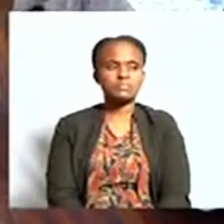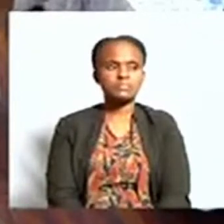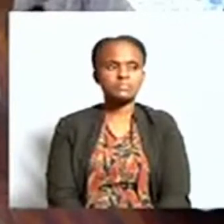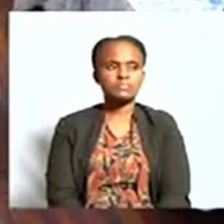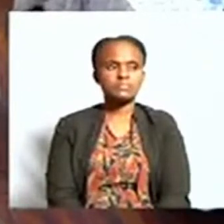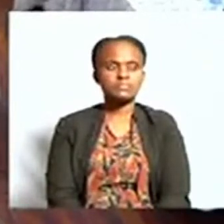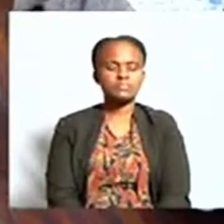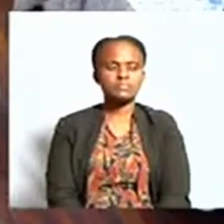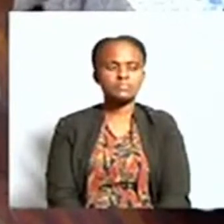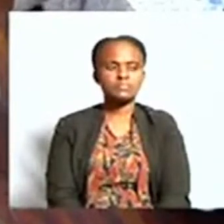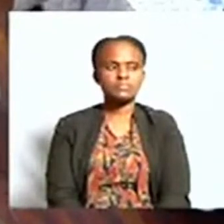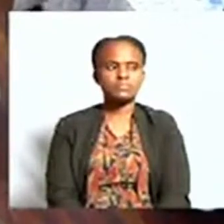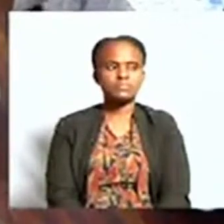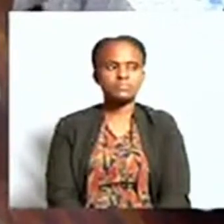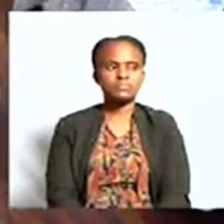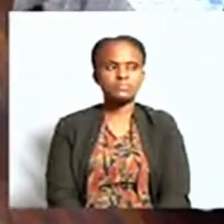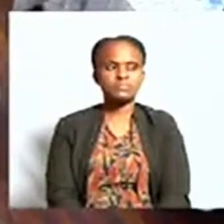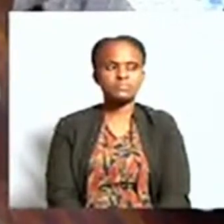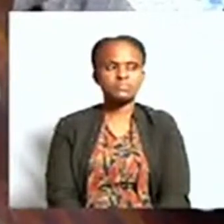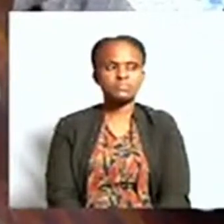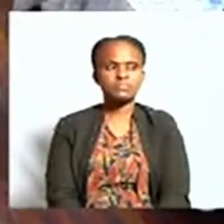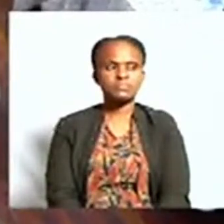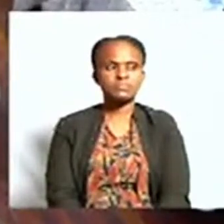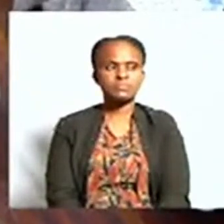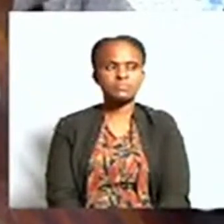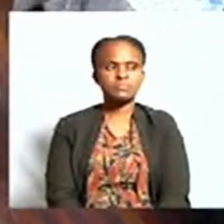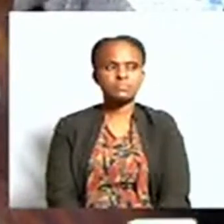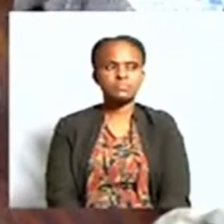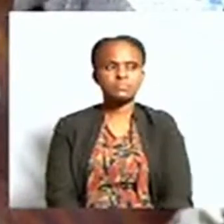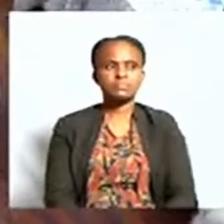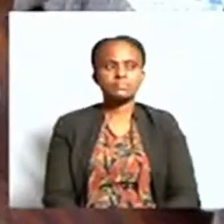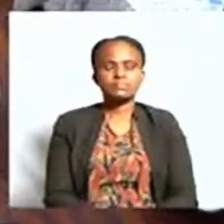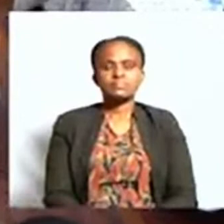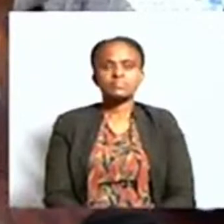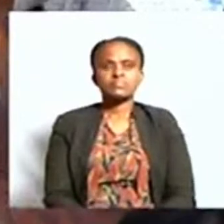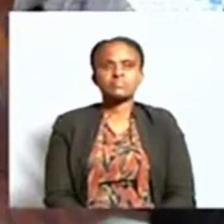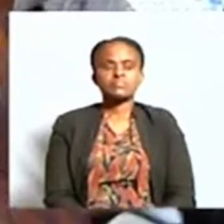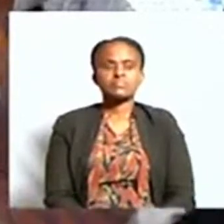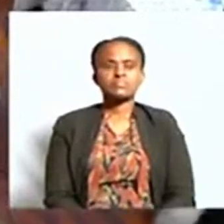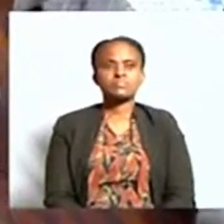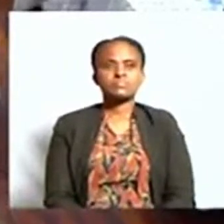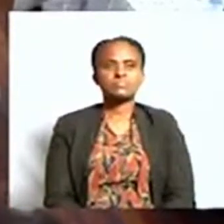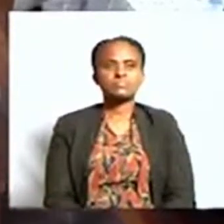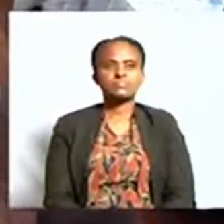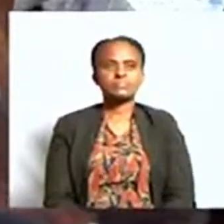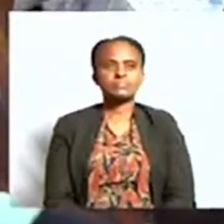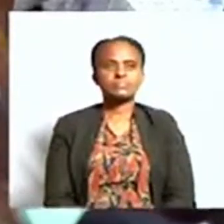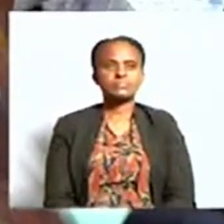But they can't bring there and they're supposed to go through the AG's office.